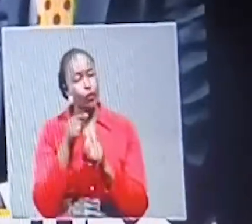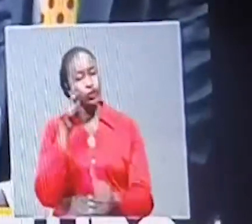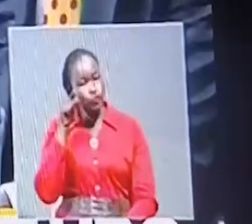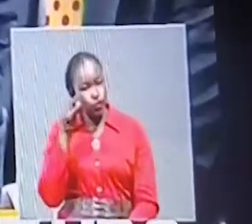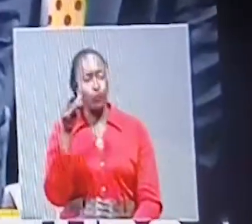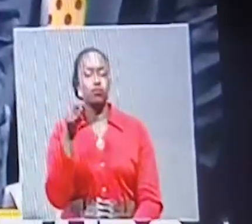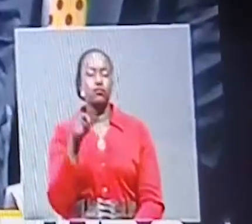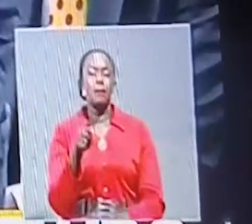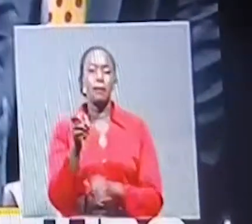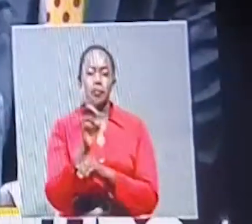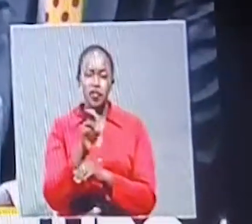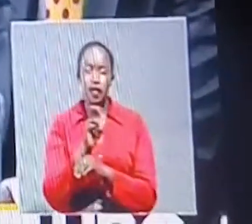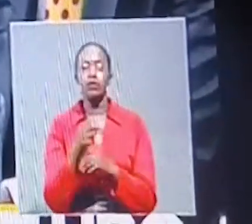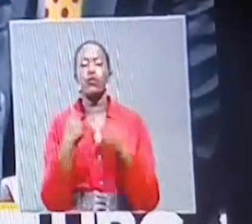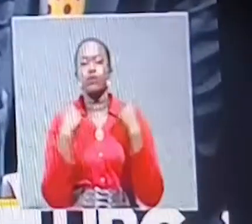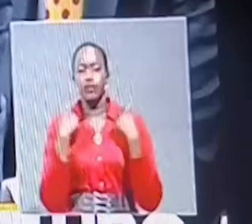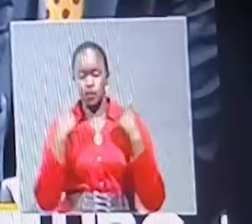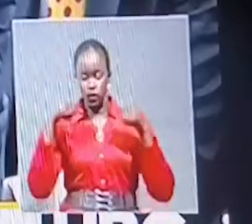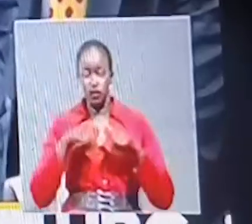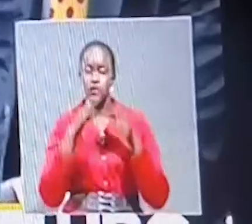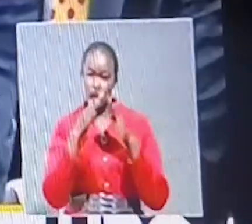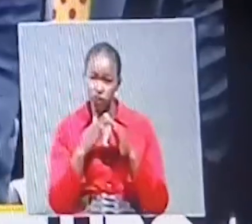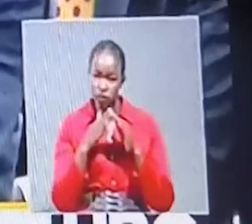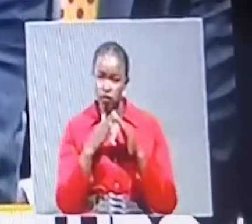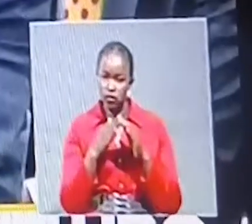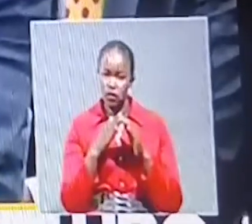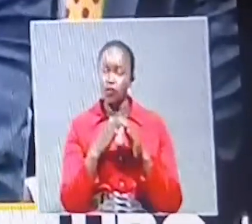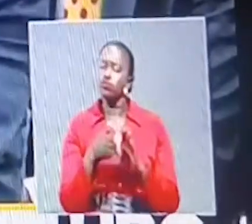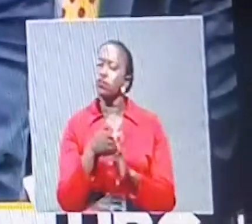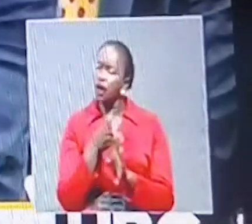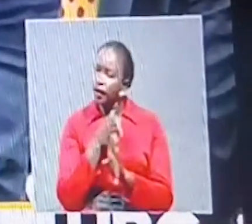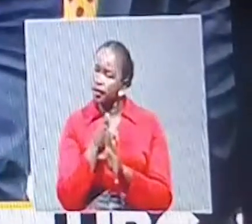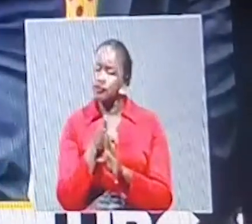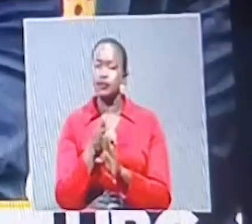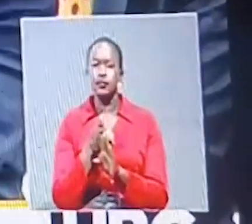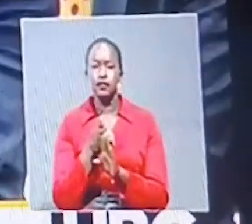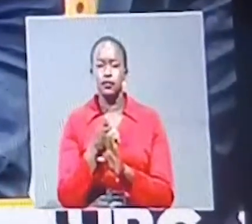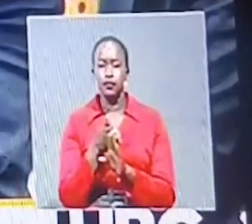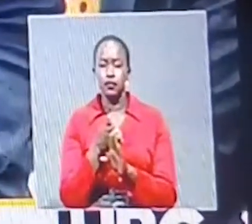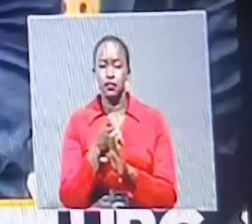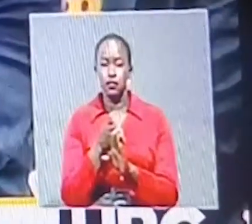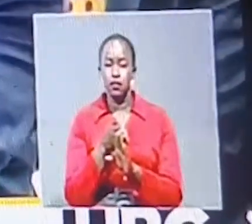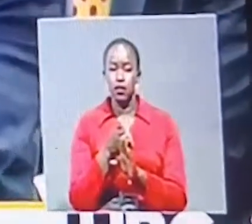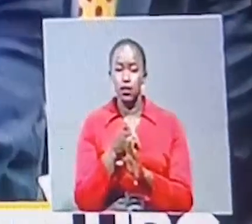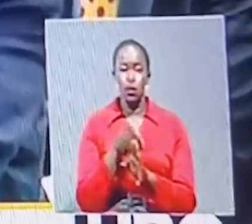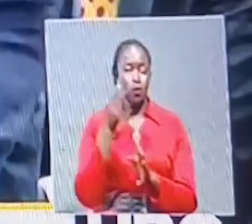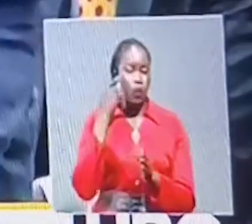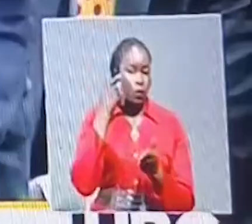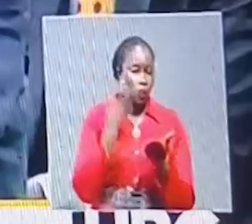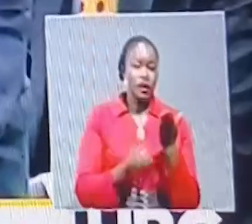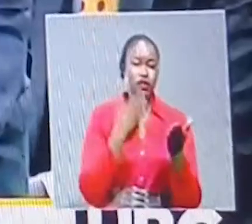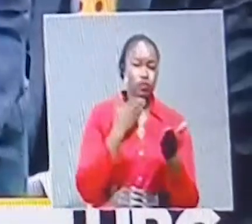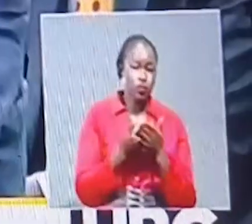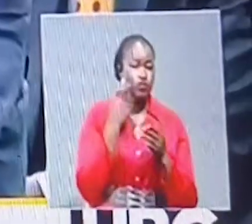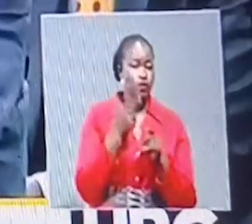presiding officers of this house, to guide. What is good for the goose is good for the